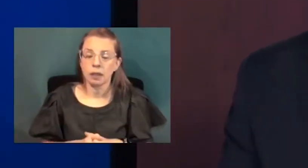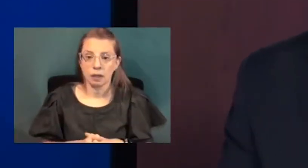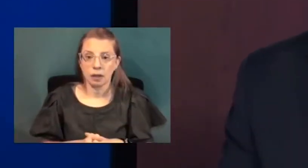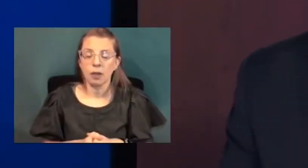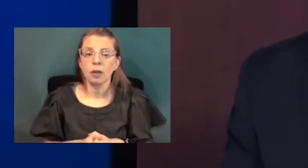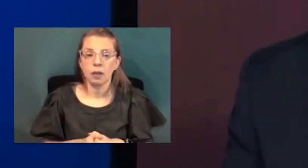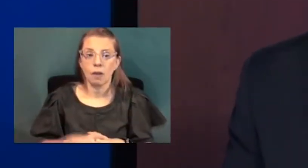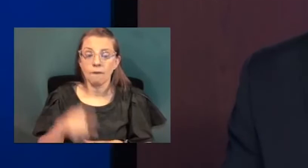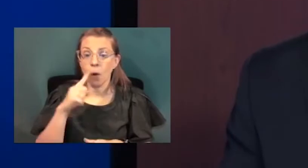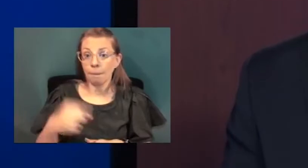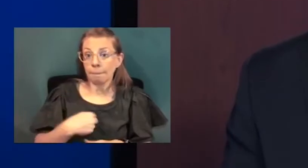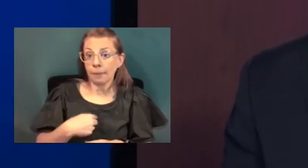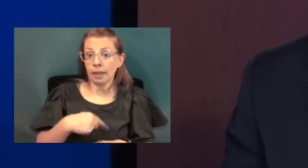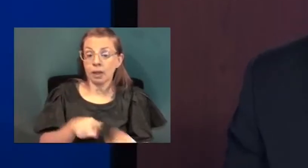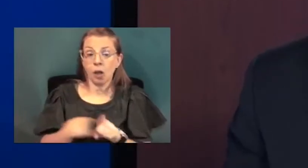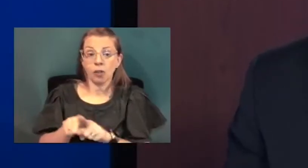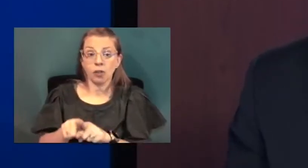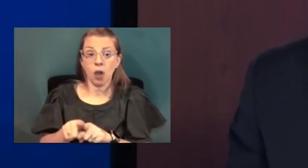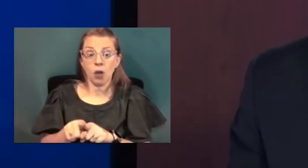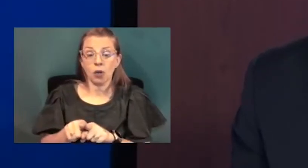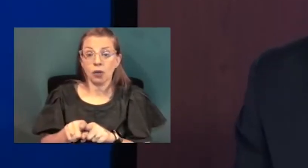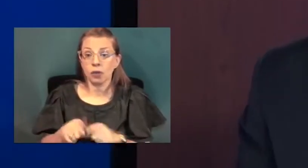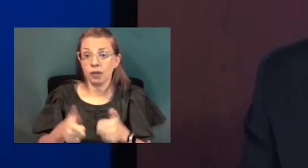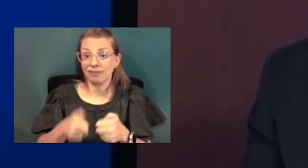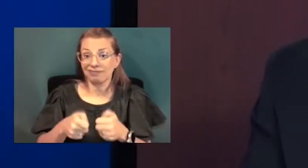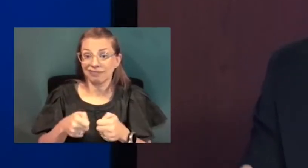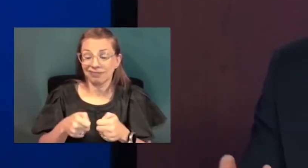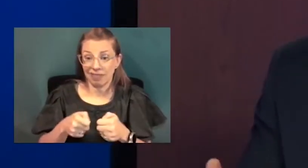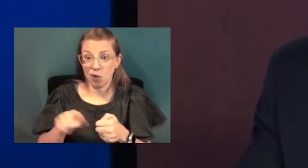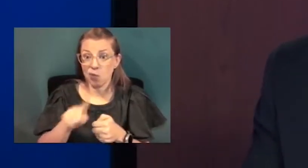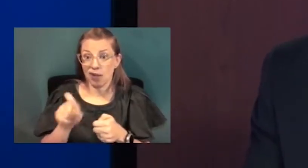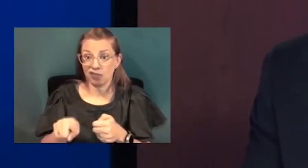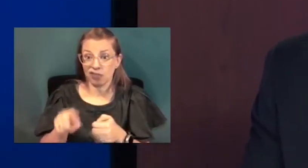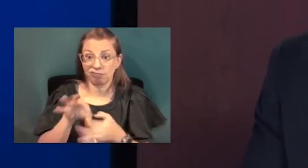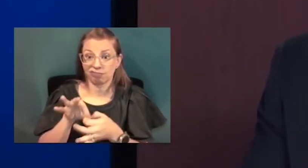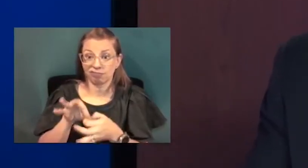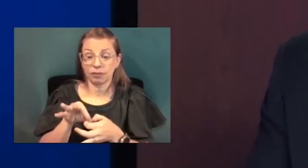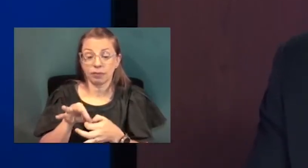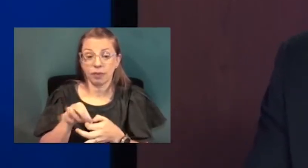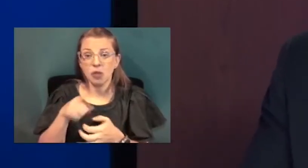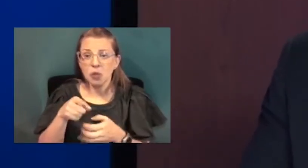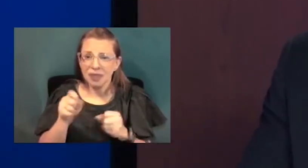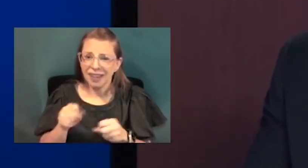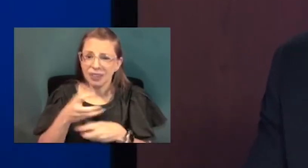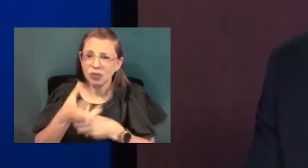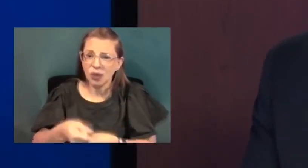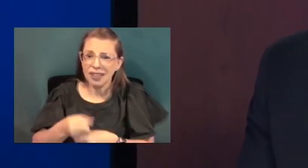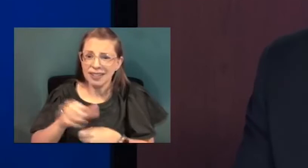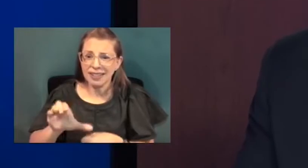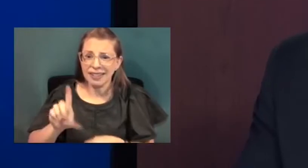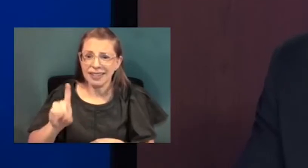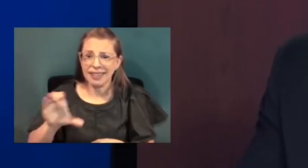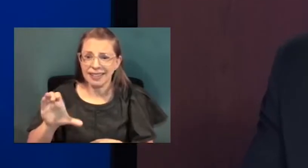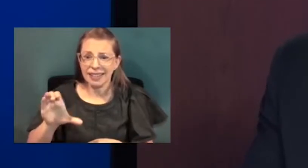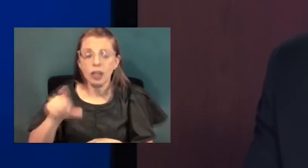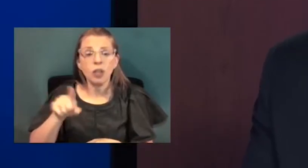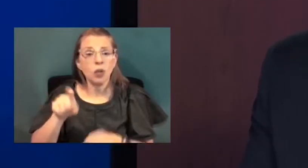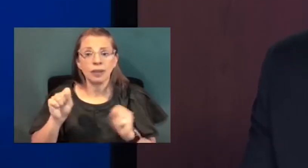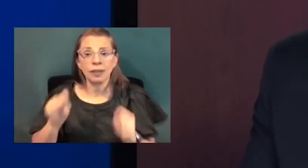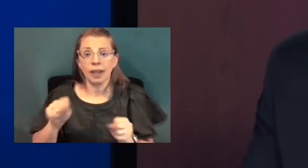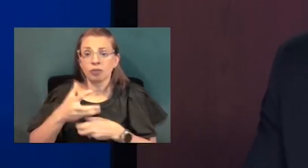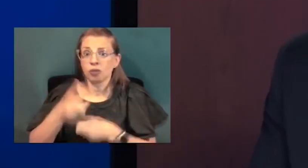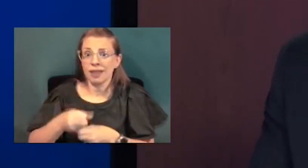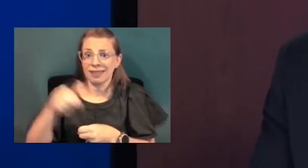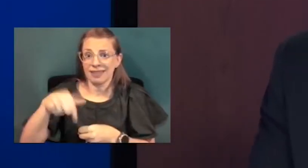the caller's question or to the writer's question, you can trust the CDC, you can trust this health system, other